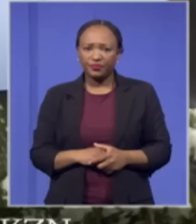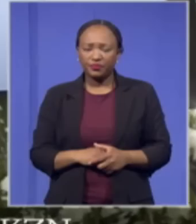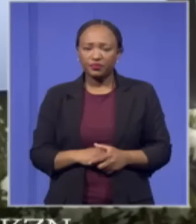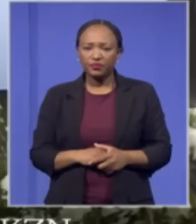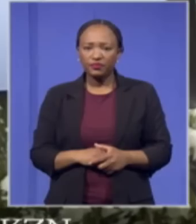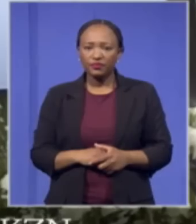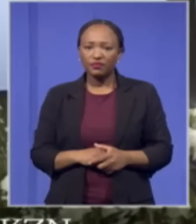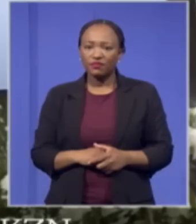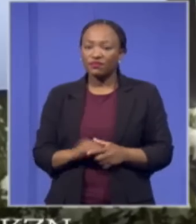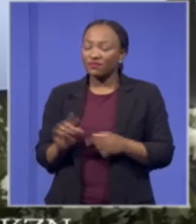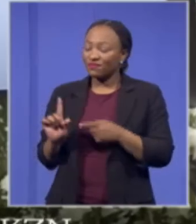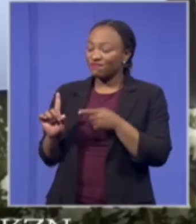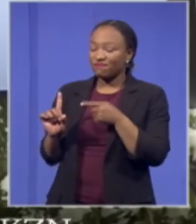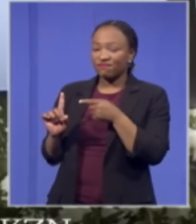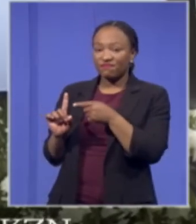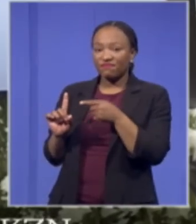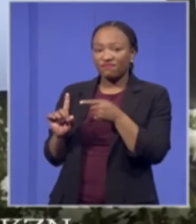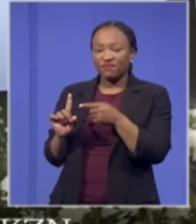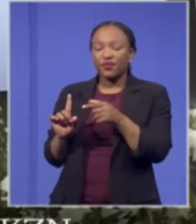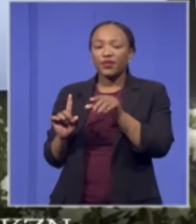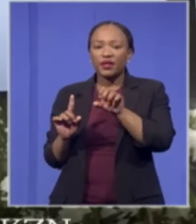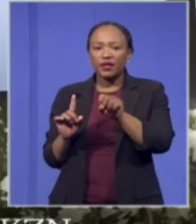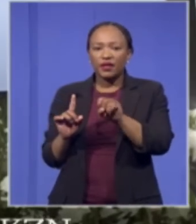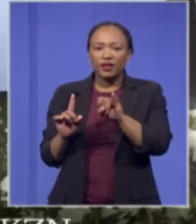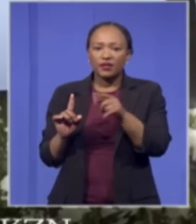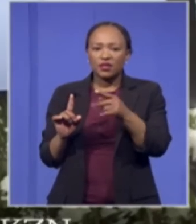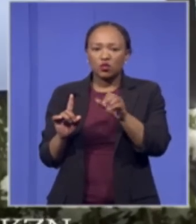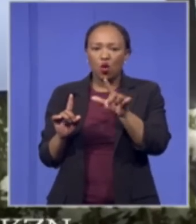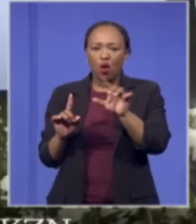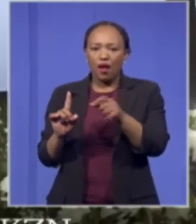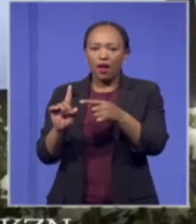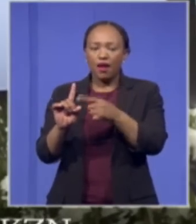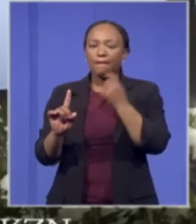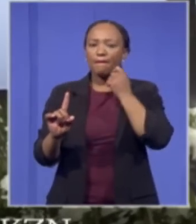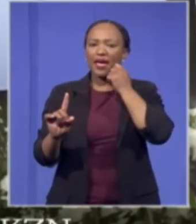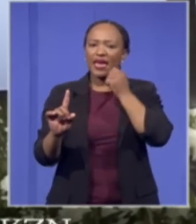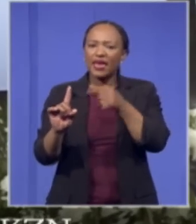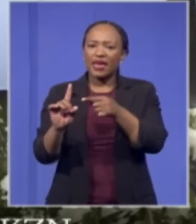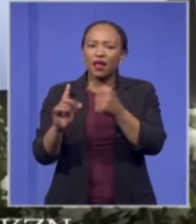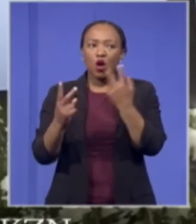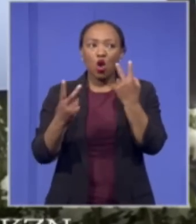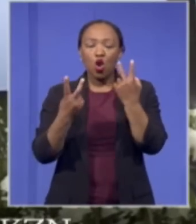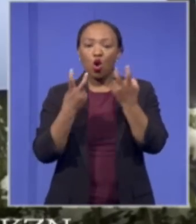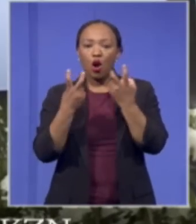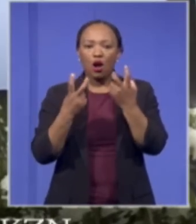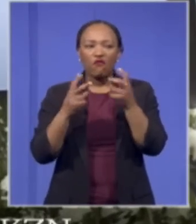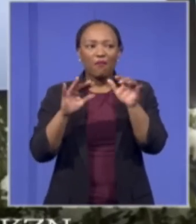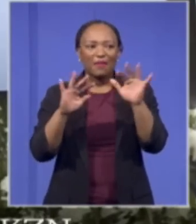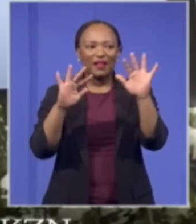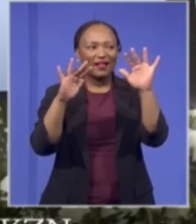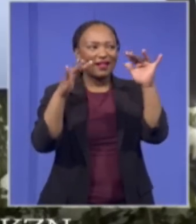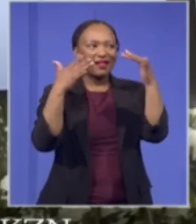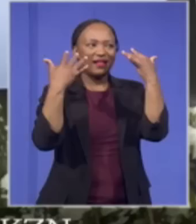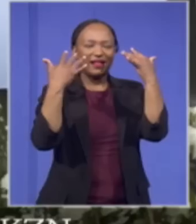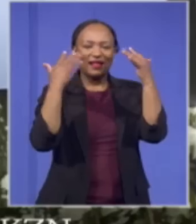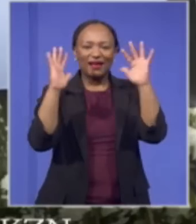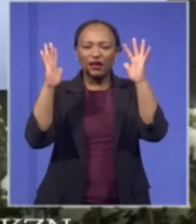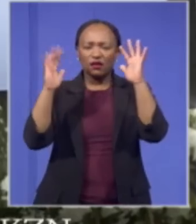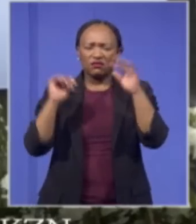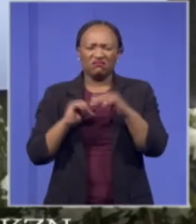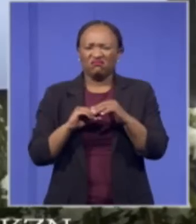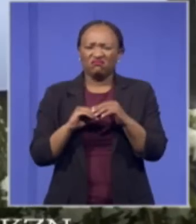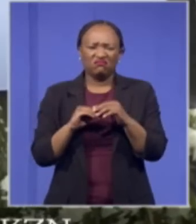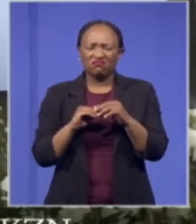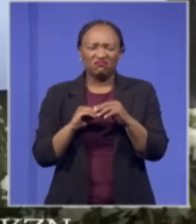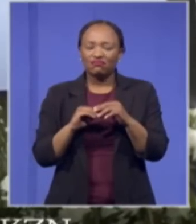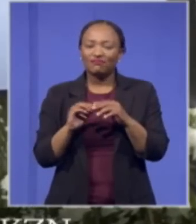Mr. Sesotho was not a man that ever sought the limelight, nor did he